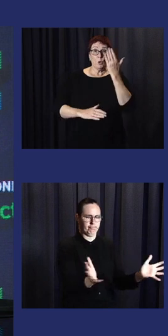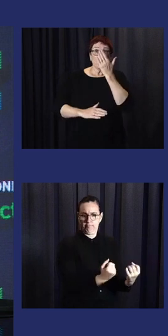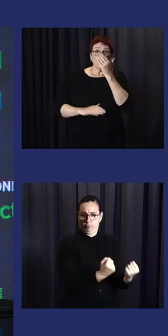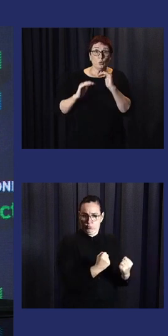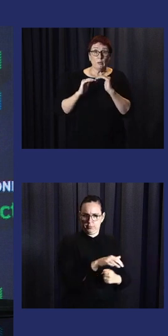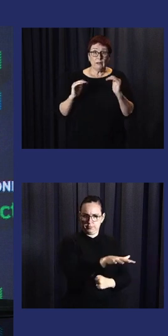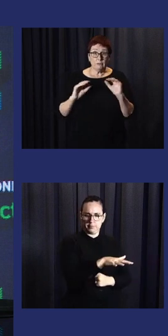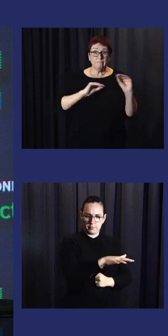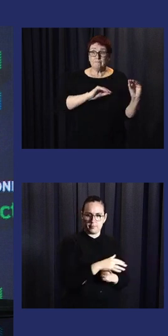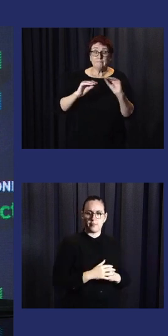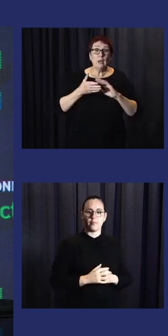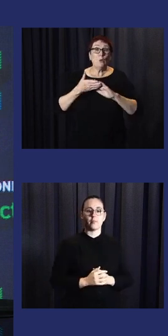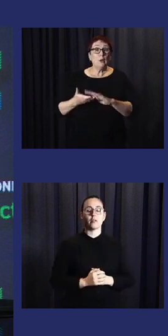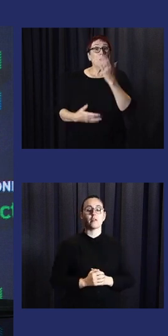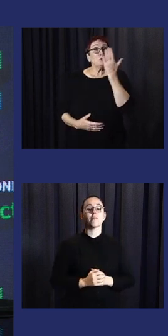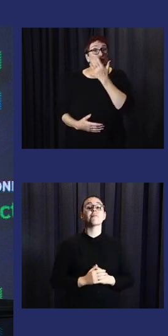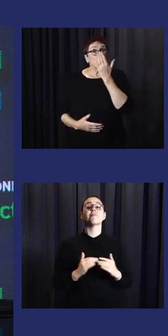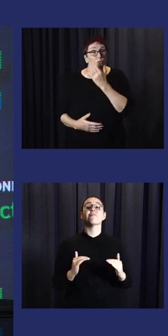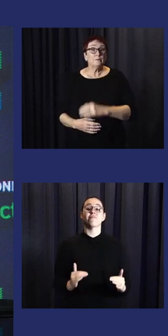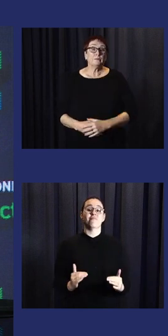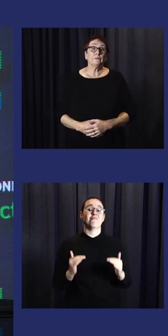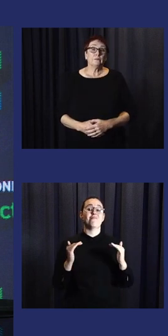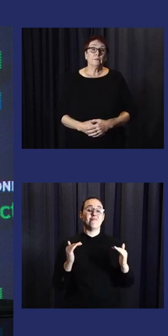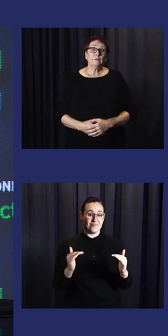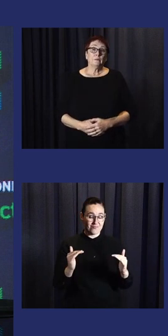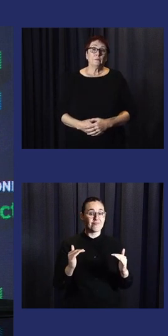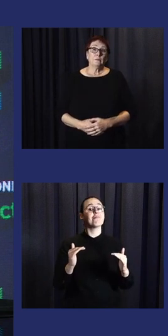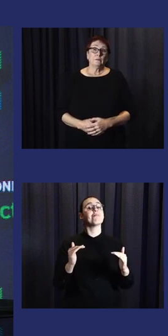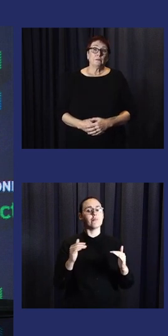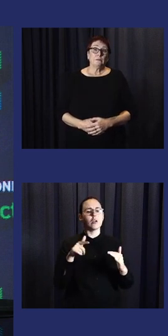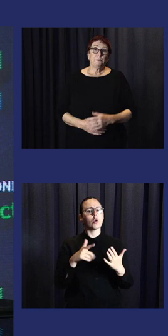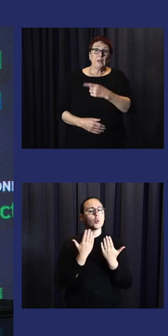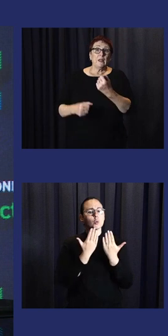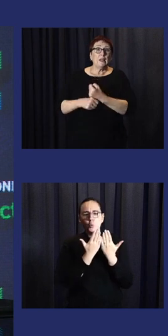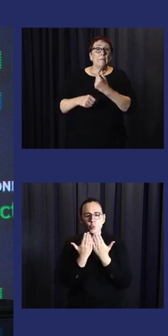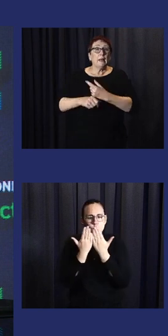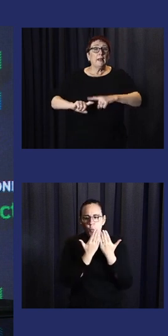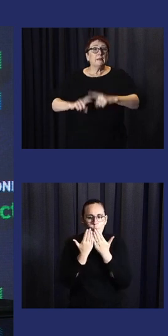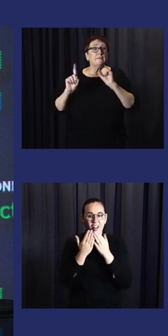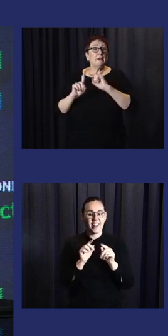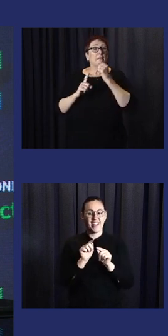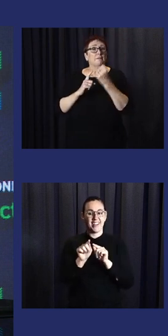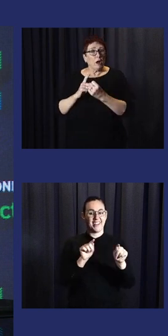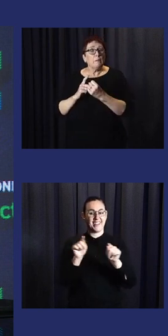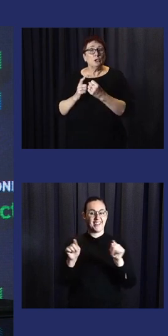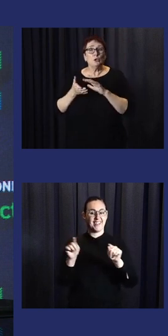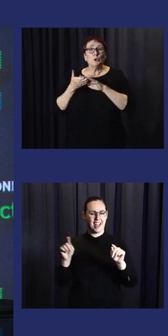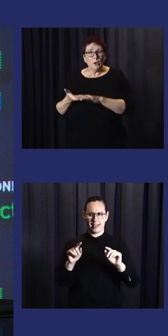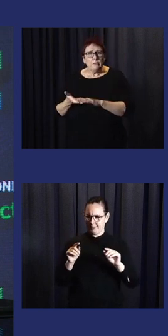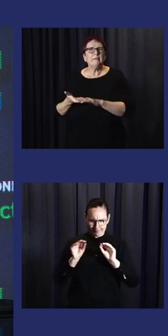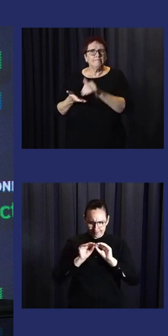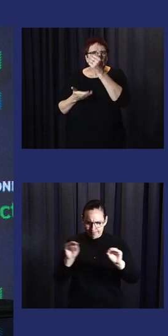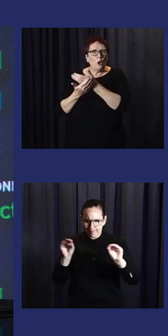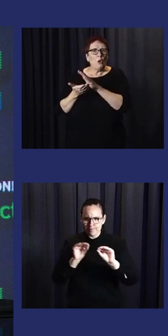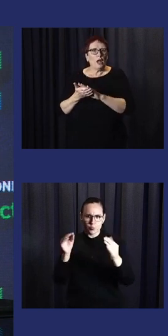assist the schools in creating environment which contributing to create youth as agent of changes on